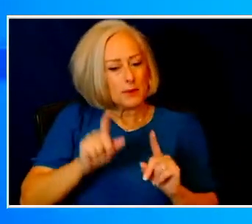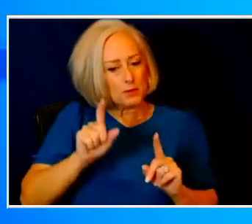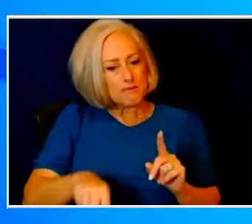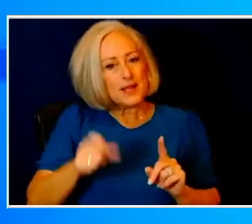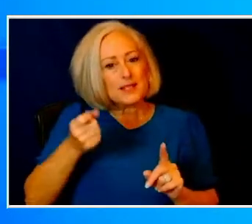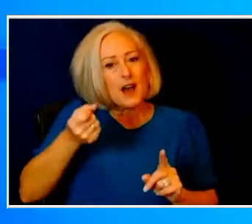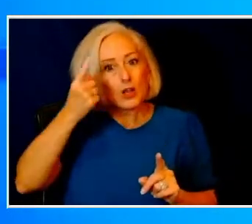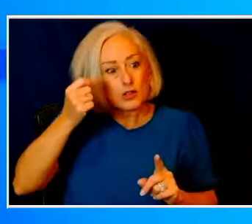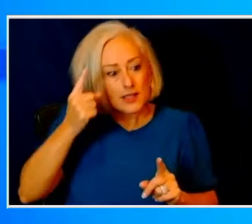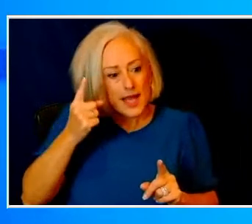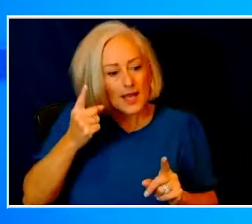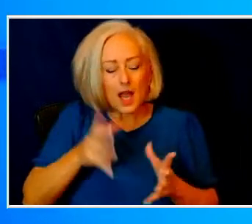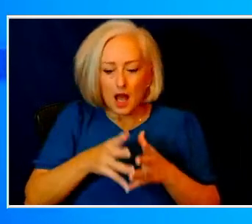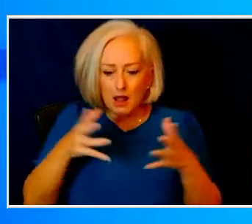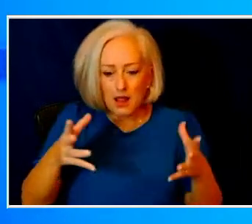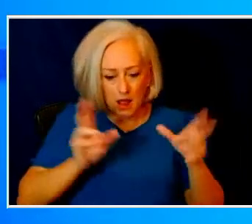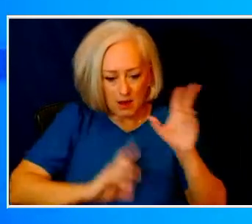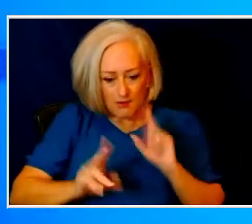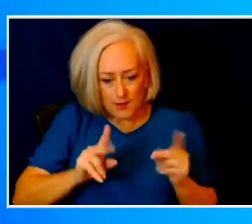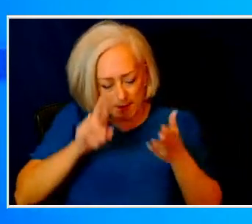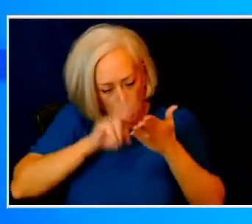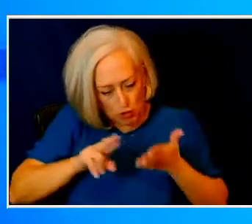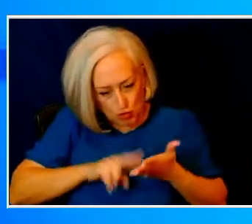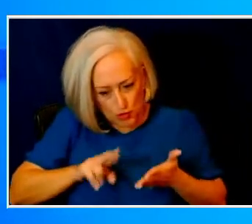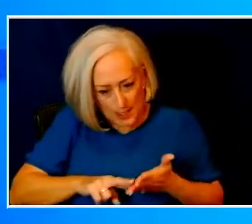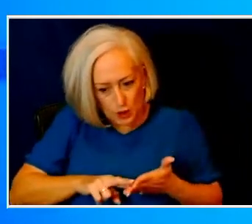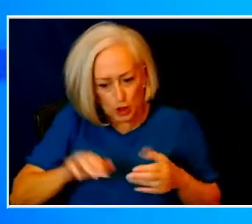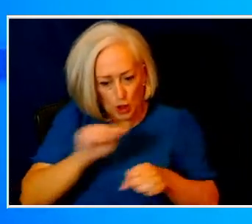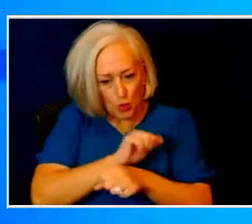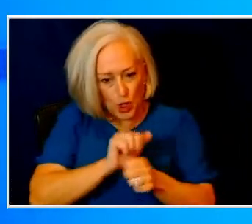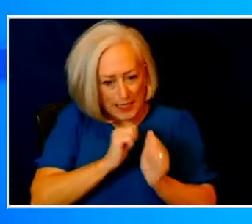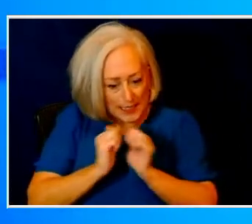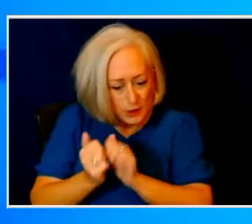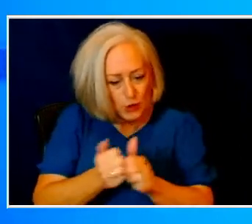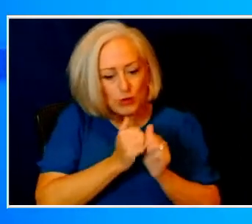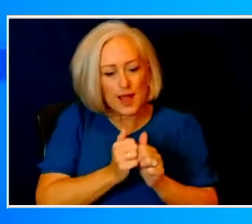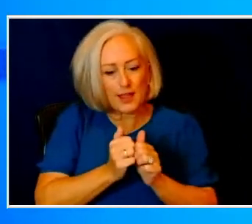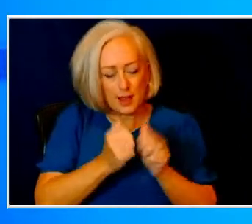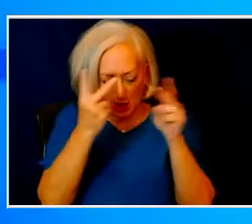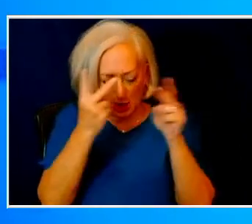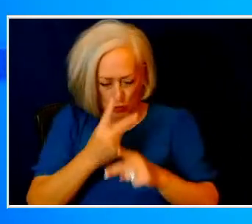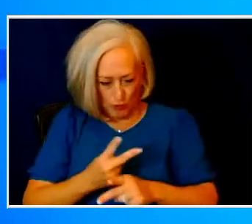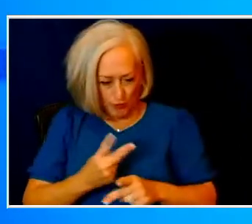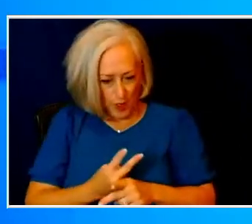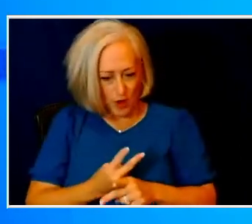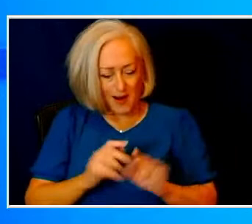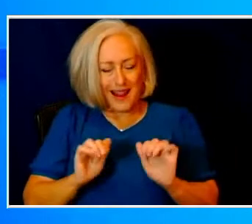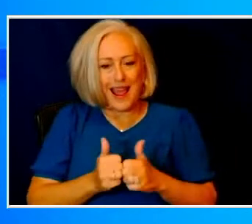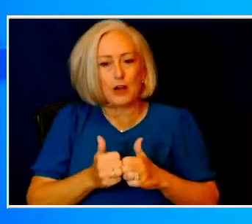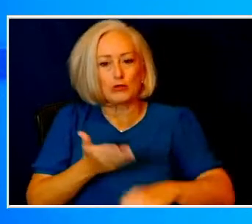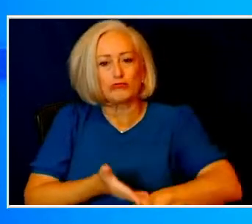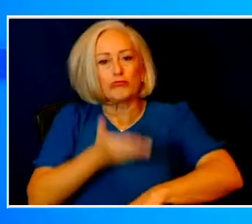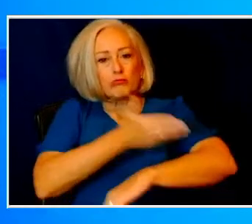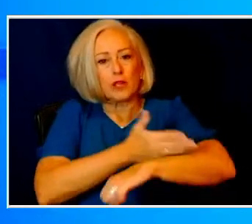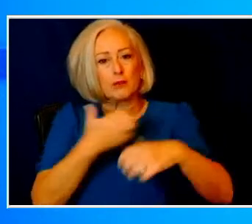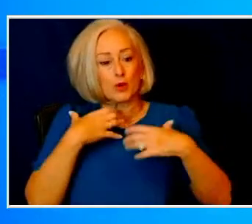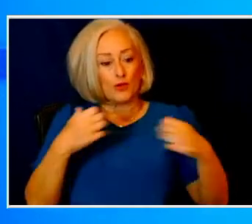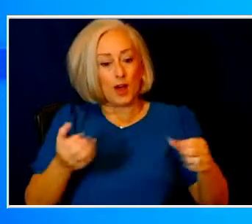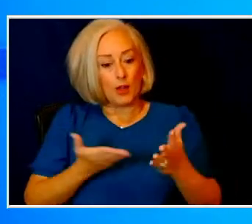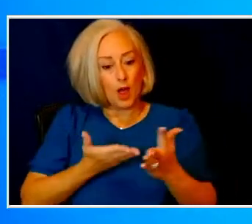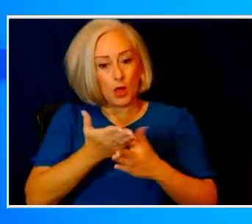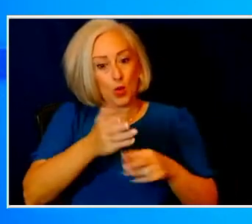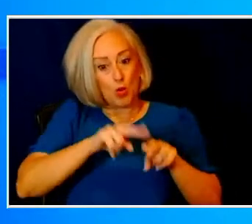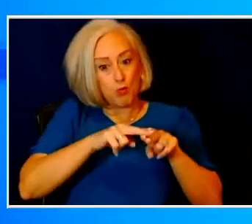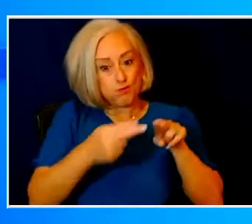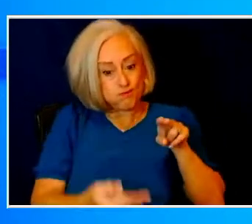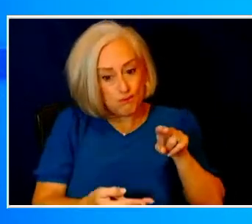trying to work together to crack the code and help more people improve their health with weight loss or just improve their health